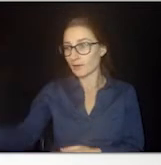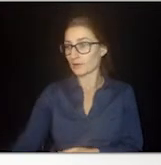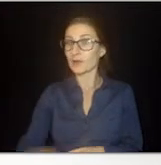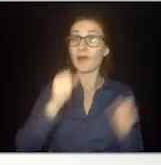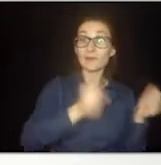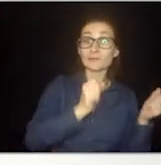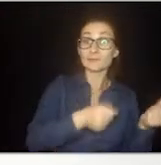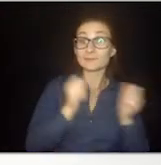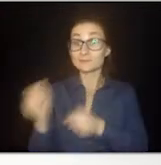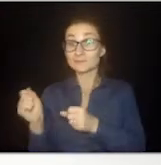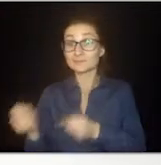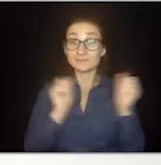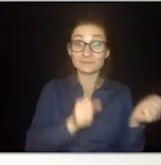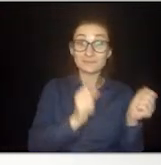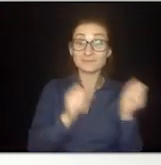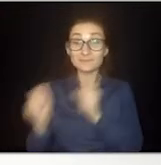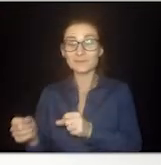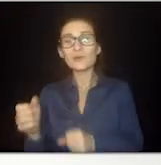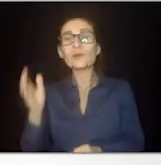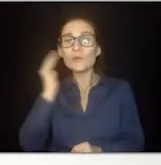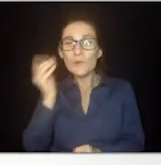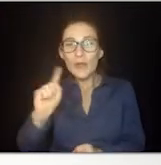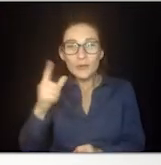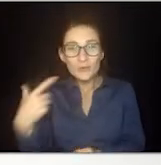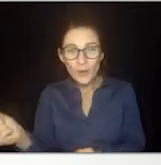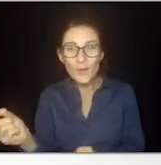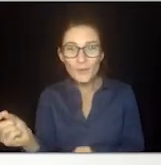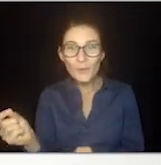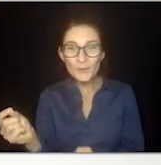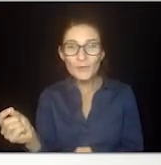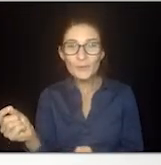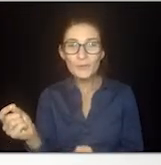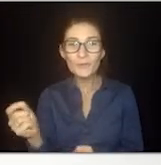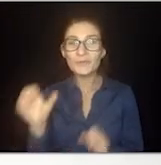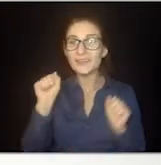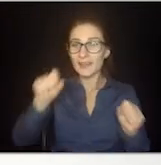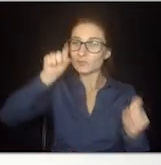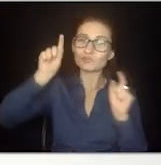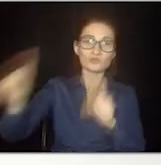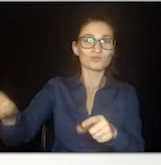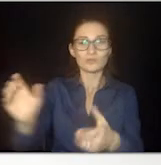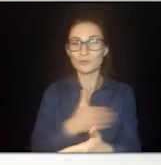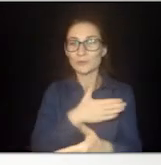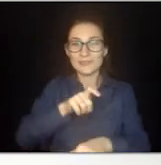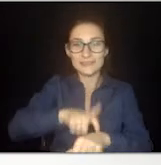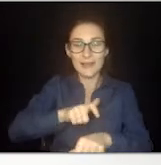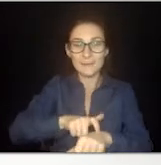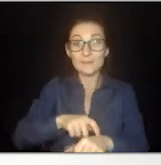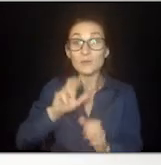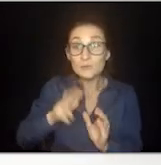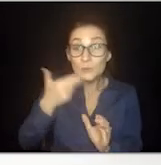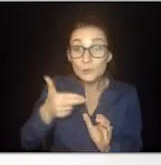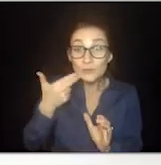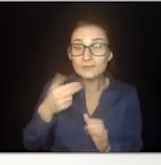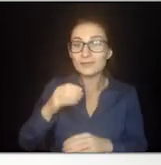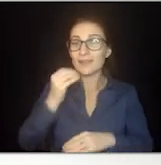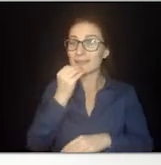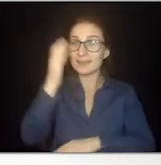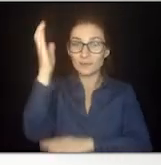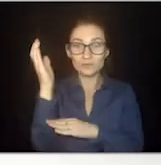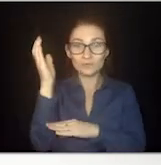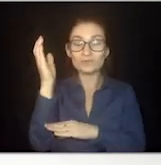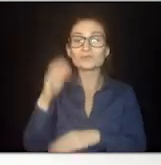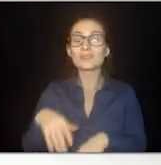that maraca and went whoop right over there. I mean, she knew exactly where to go for music time. Spoon is